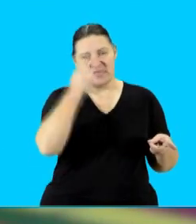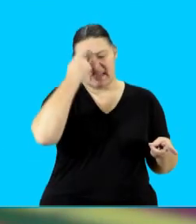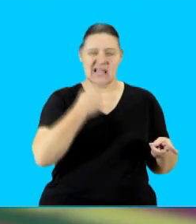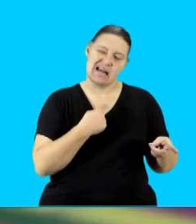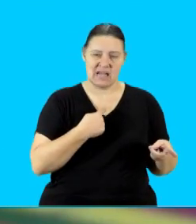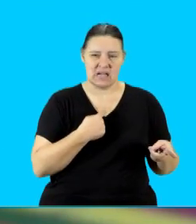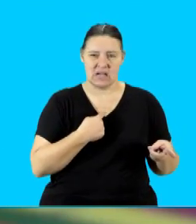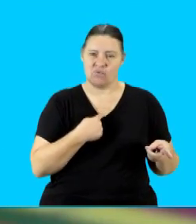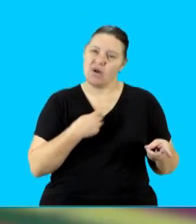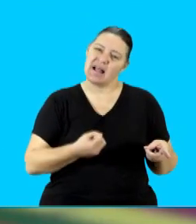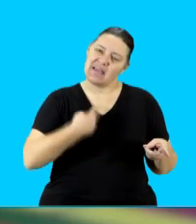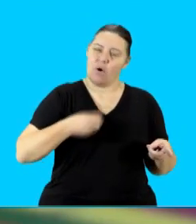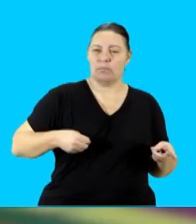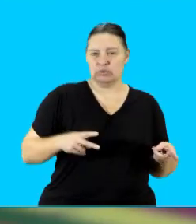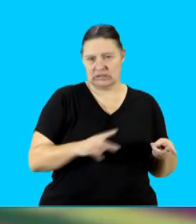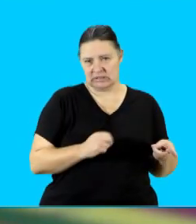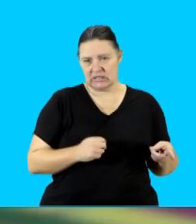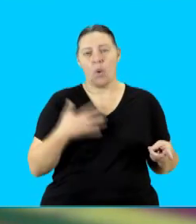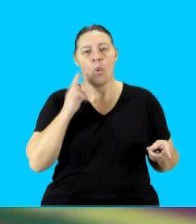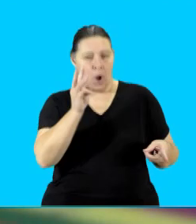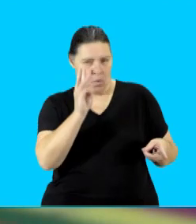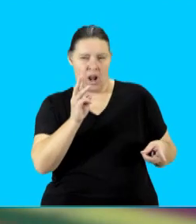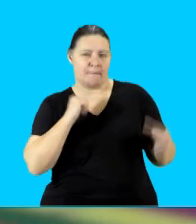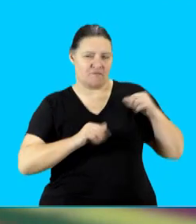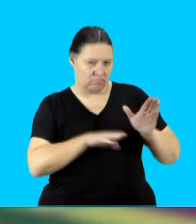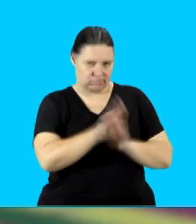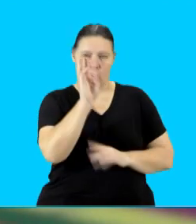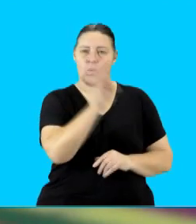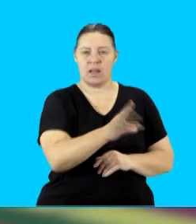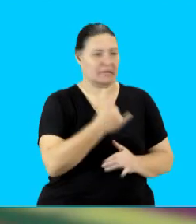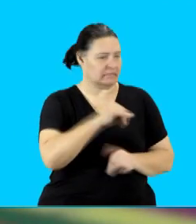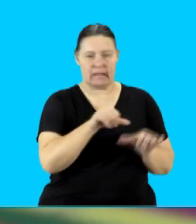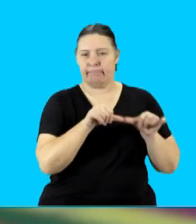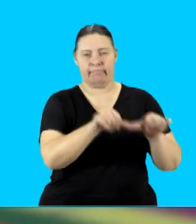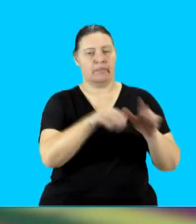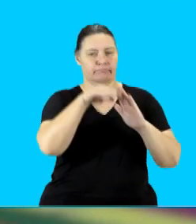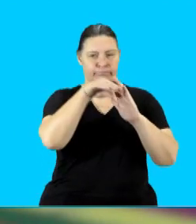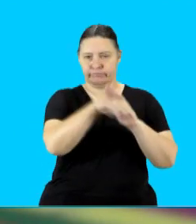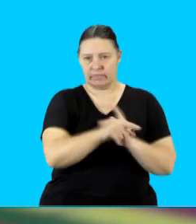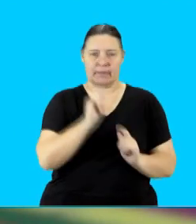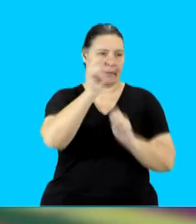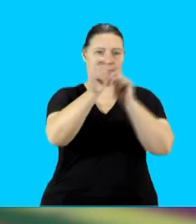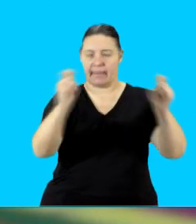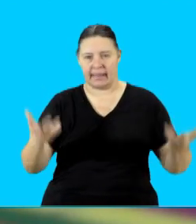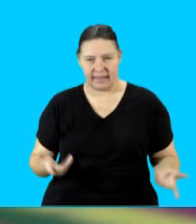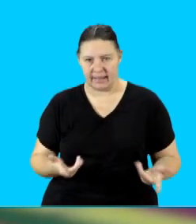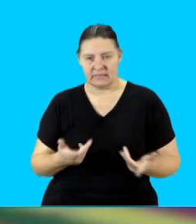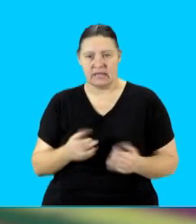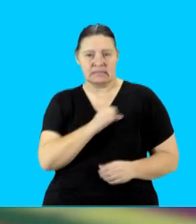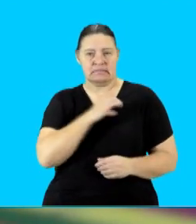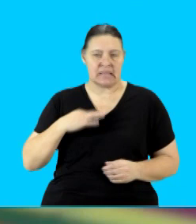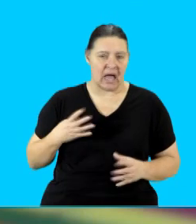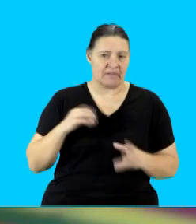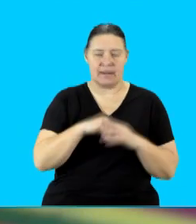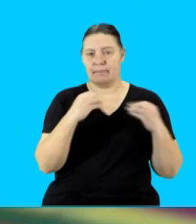So now they think that, okay, let us give ourselves a chance. We are going to perform well. Still, it does not perform well. They have creditors they have to